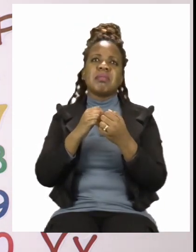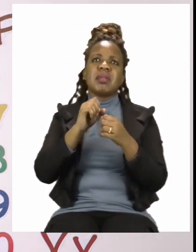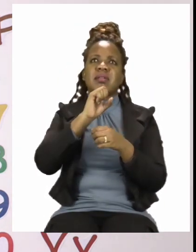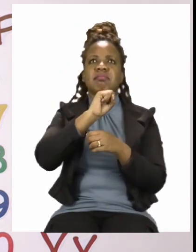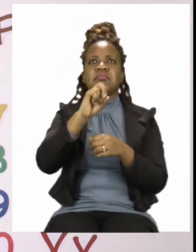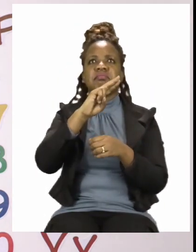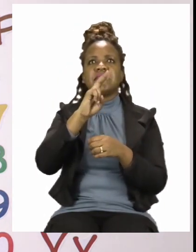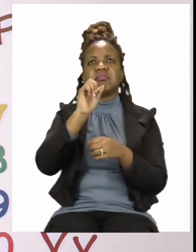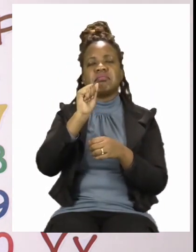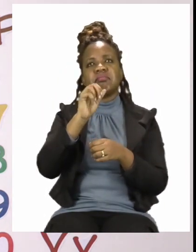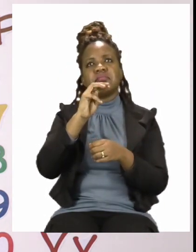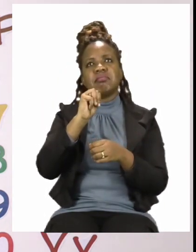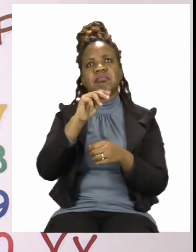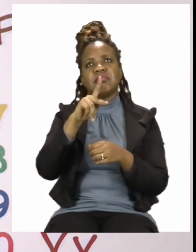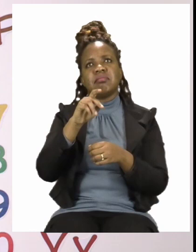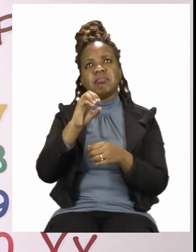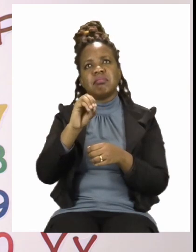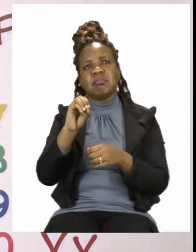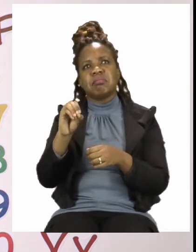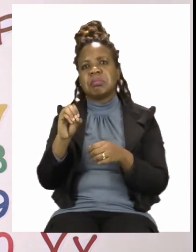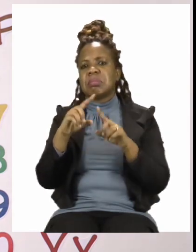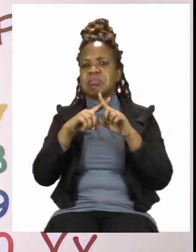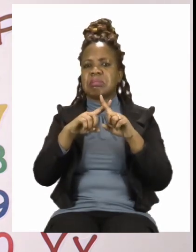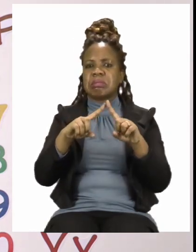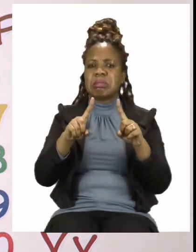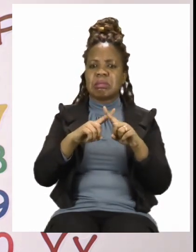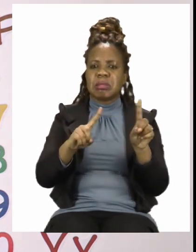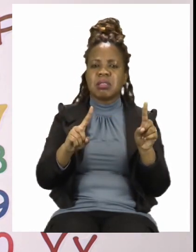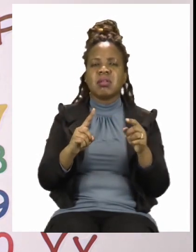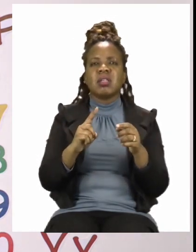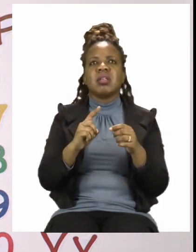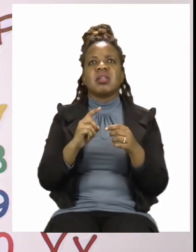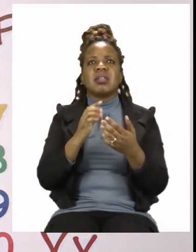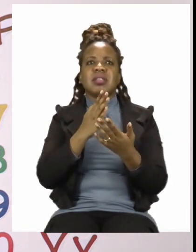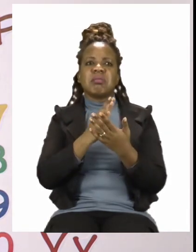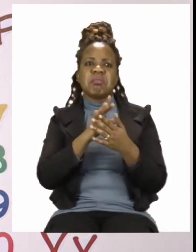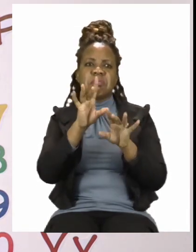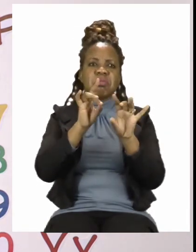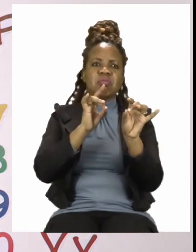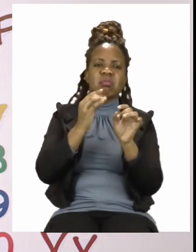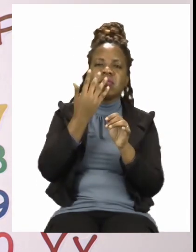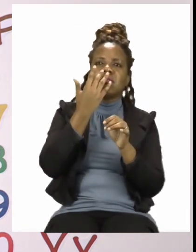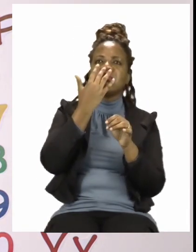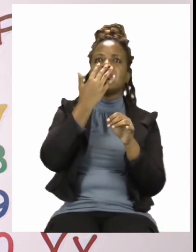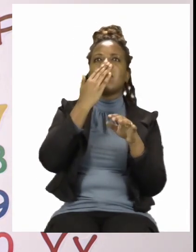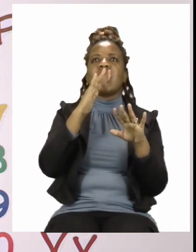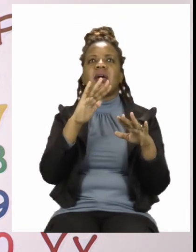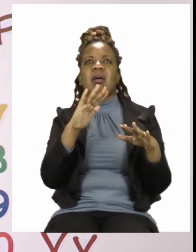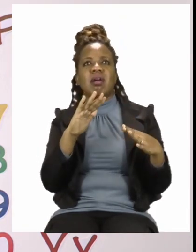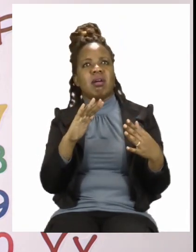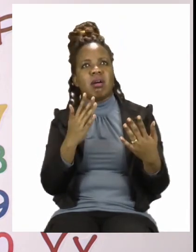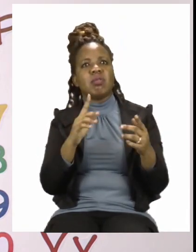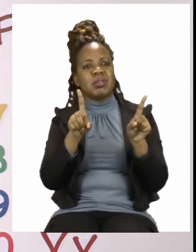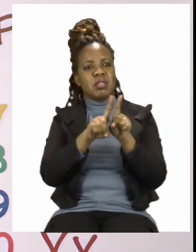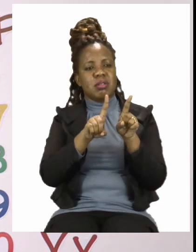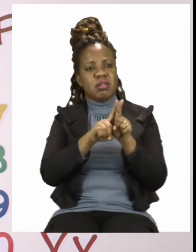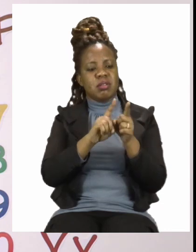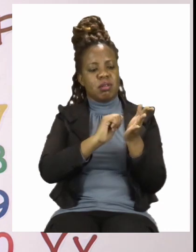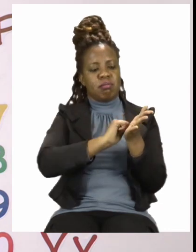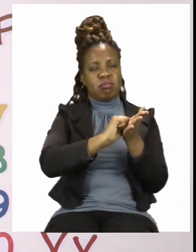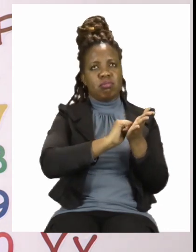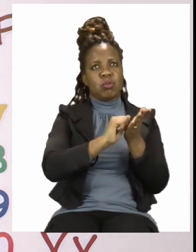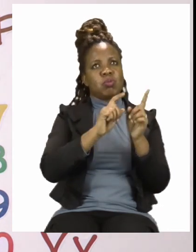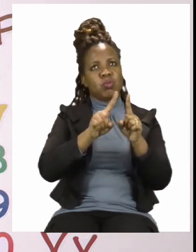soap. So shampoo is important for our hair to keep it clean. The next thing that we